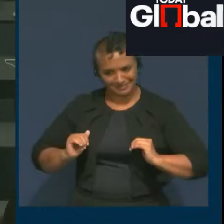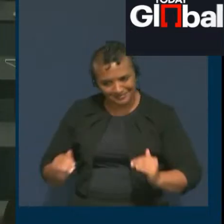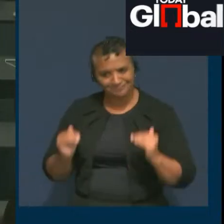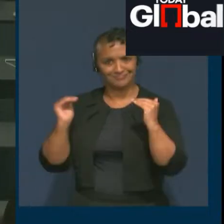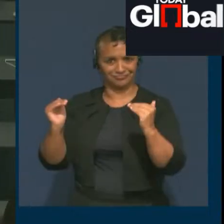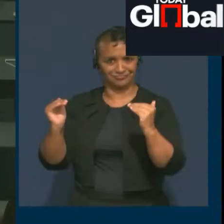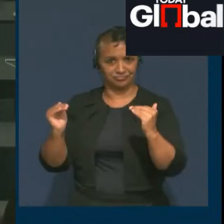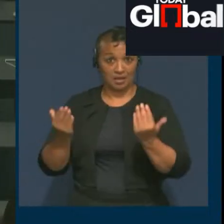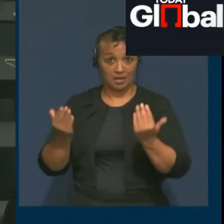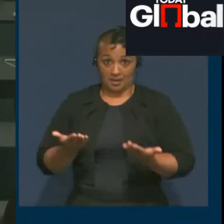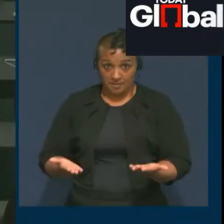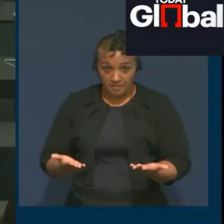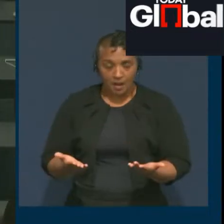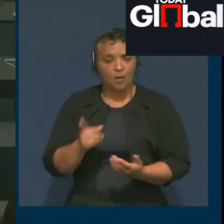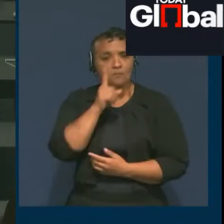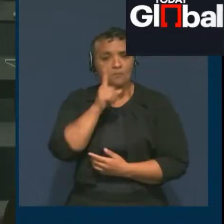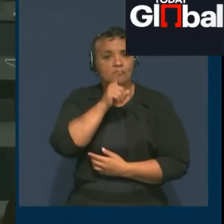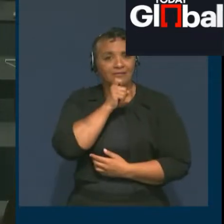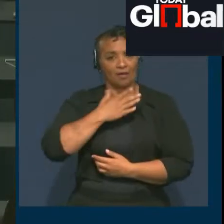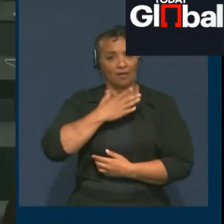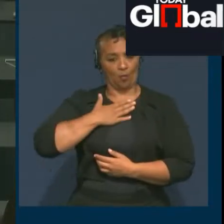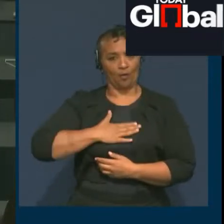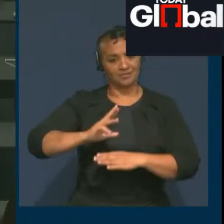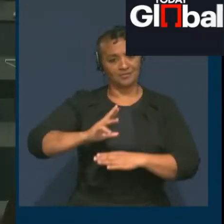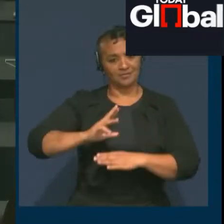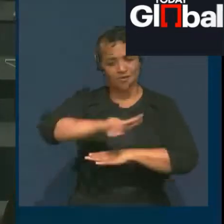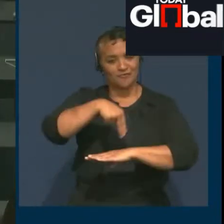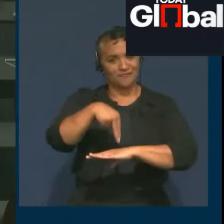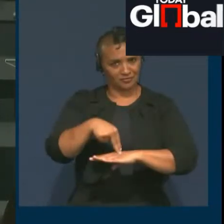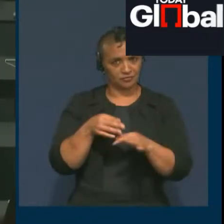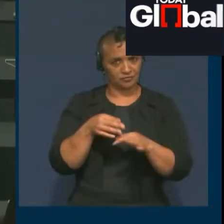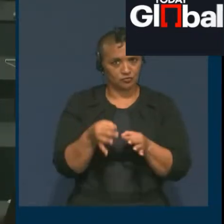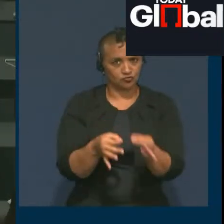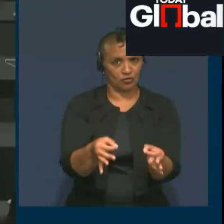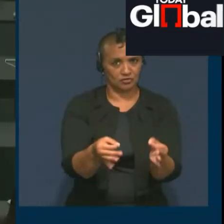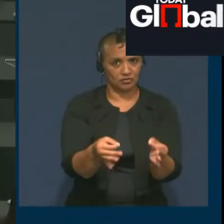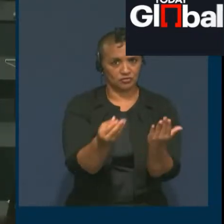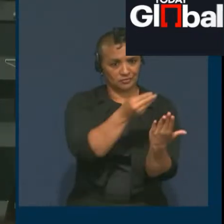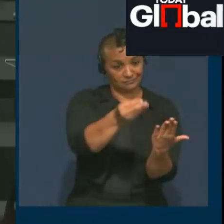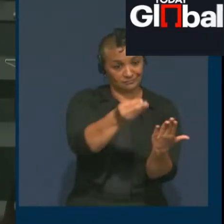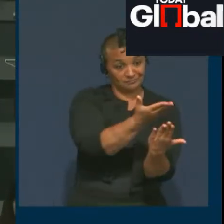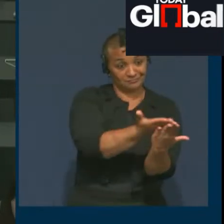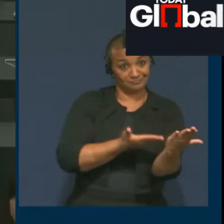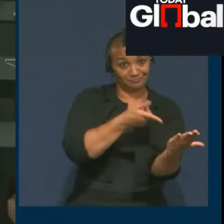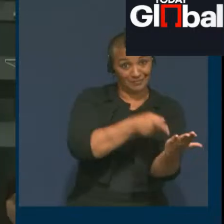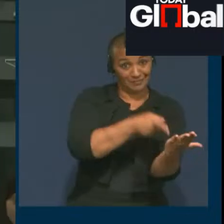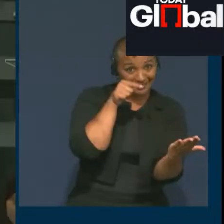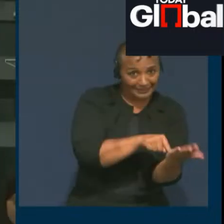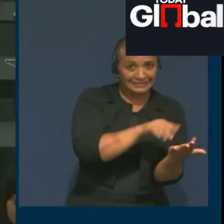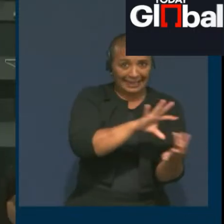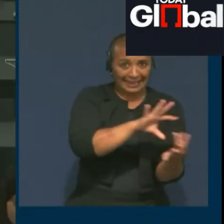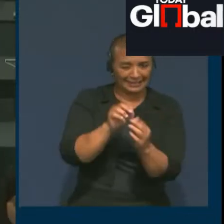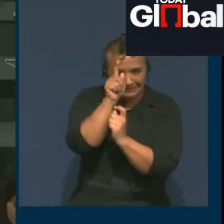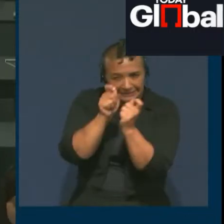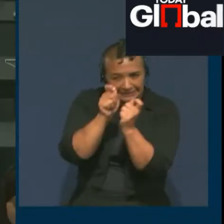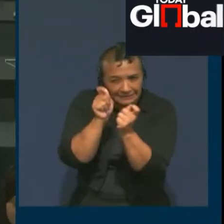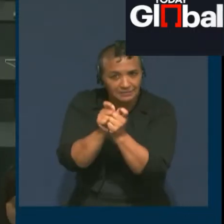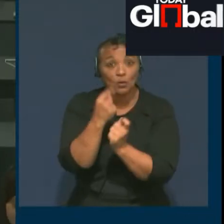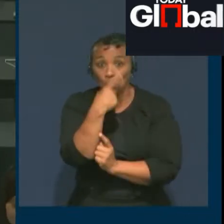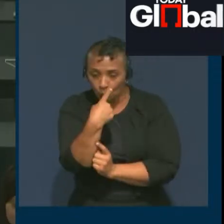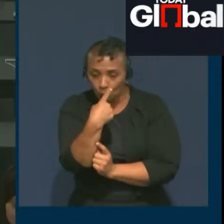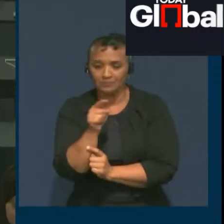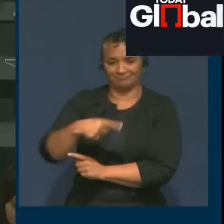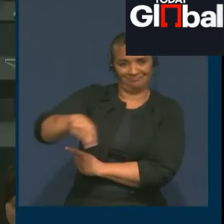working towards developing a national strategy which is specific to persons with disabilities. The aim is to better